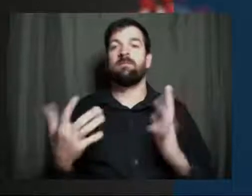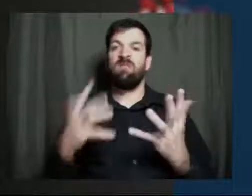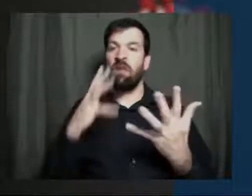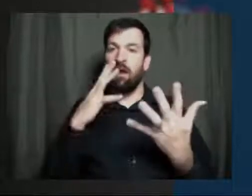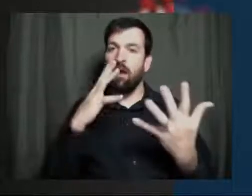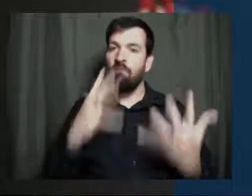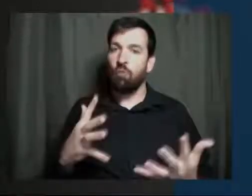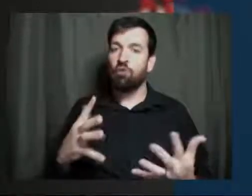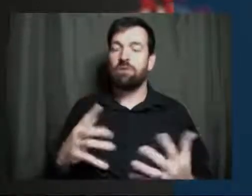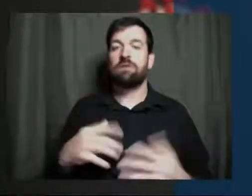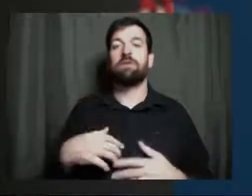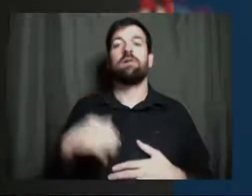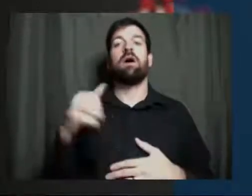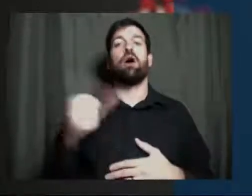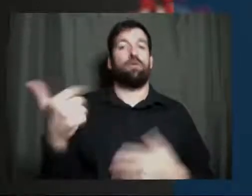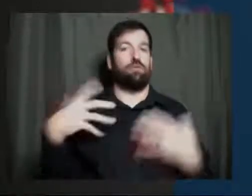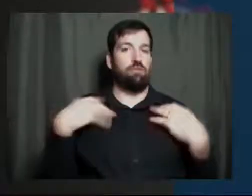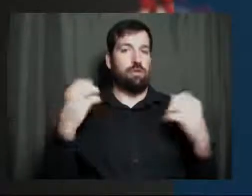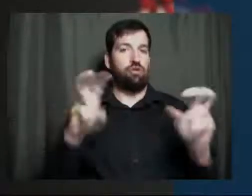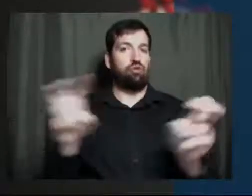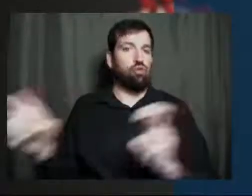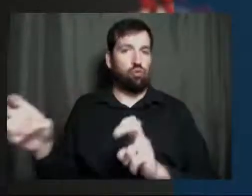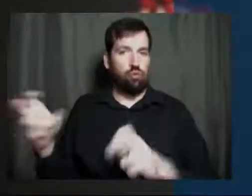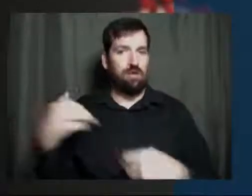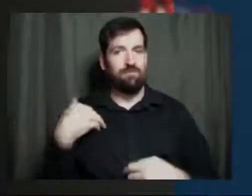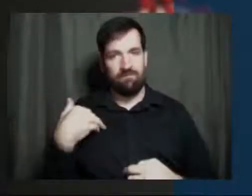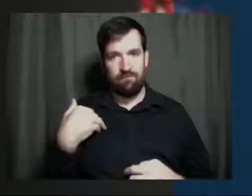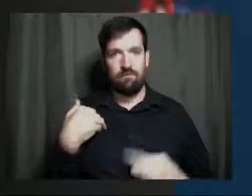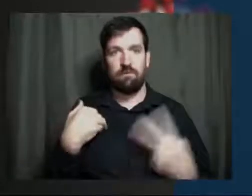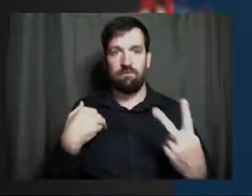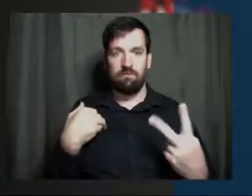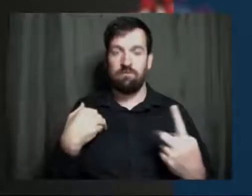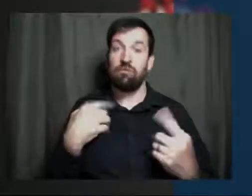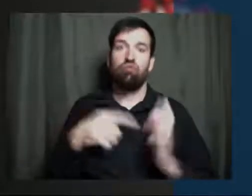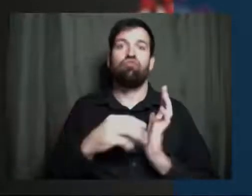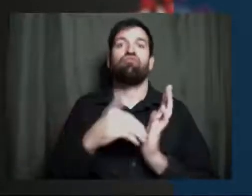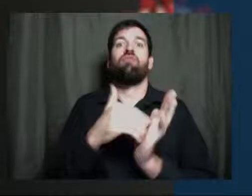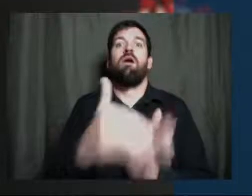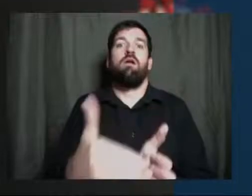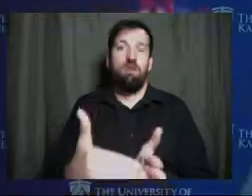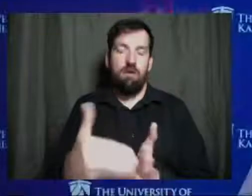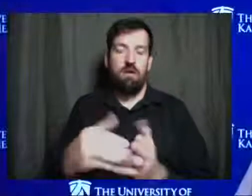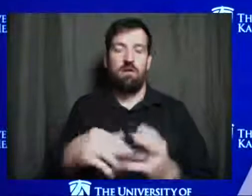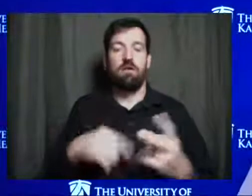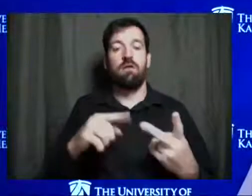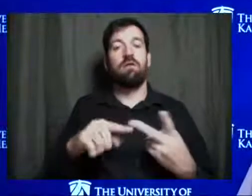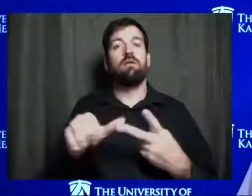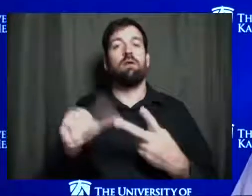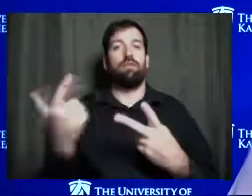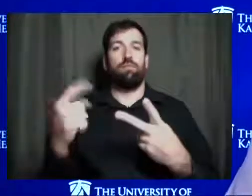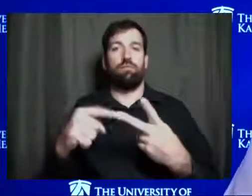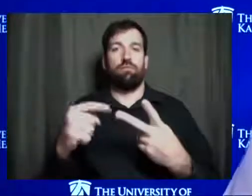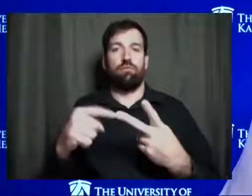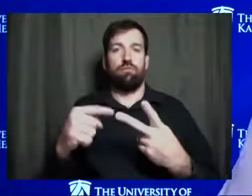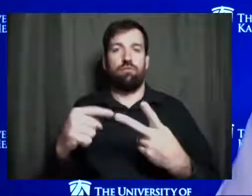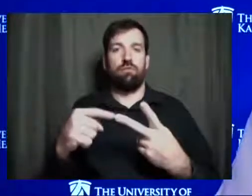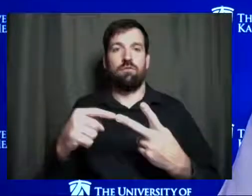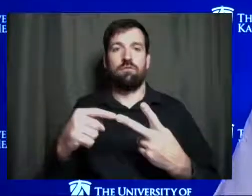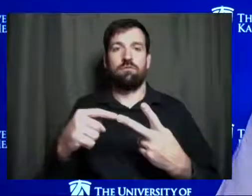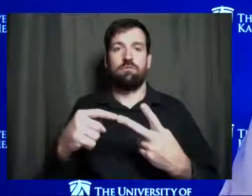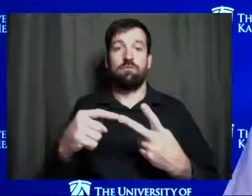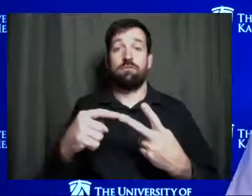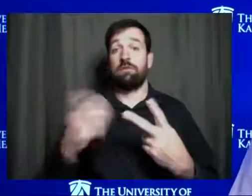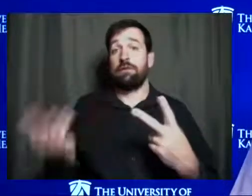conditions that we were talking about as well, those other illnesses, chronic illnesses. And then one of those patients that is fully vaccinated is also here for